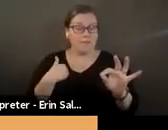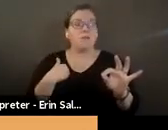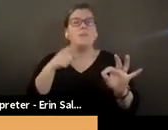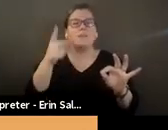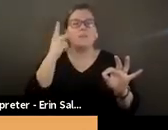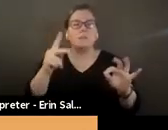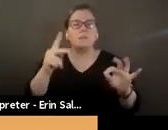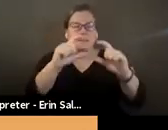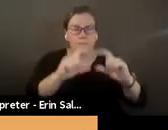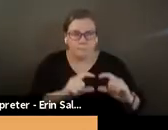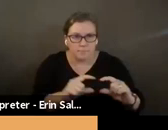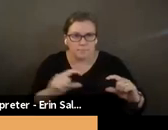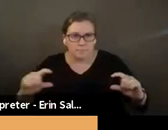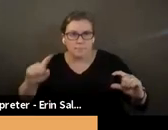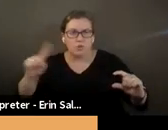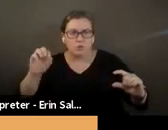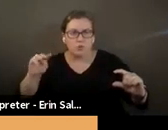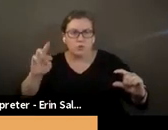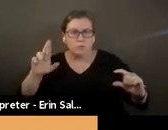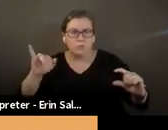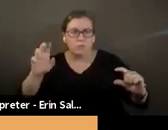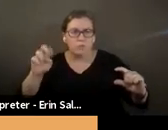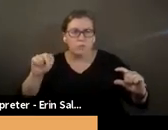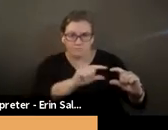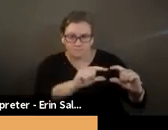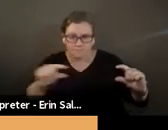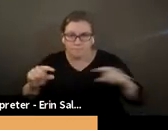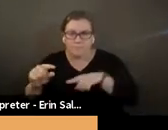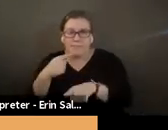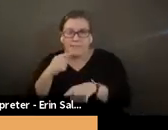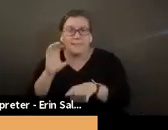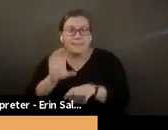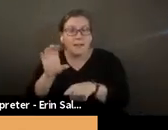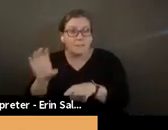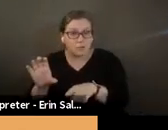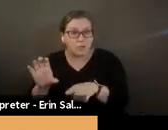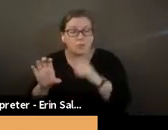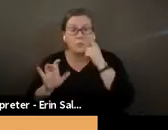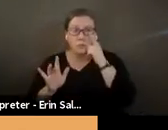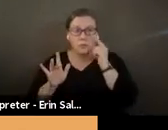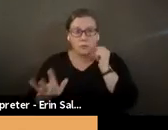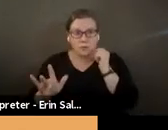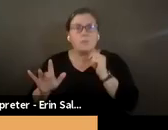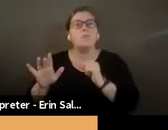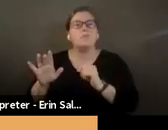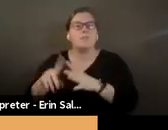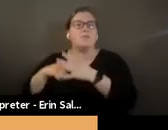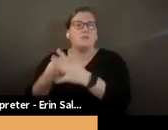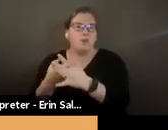in your Zoom ribbon if those are not already showing up on your screen. You can look for the closed